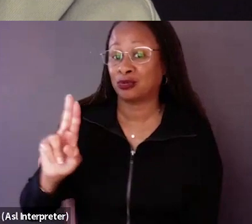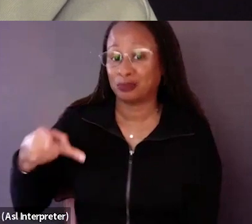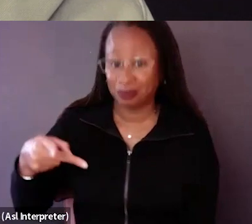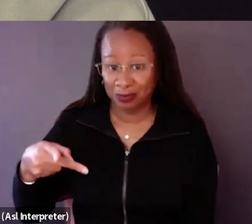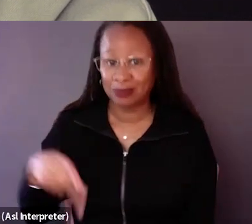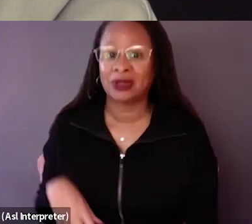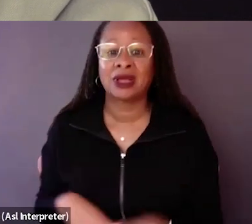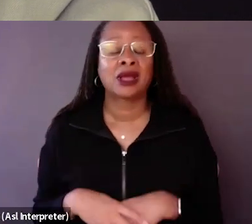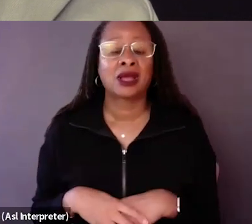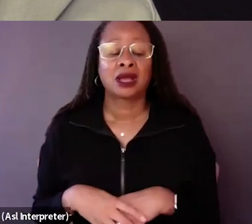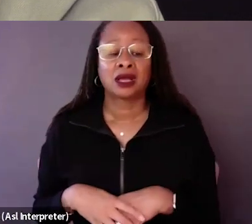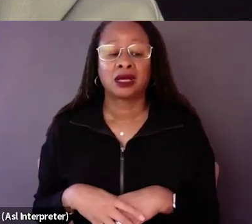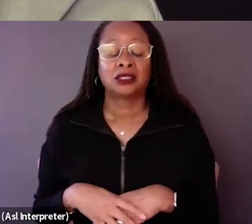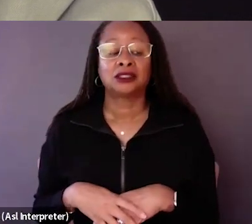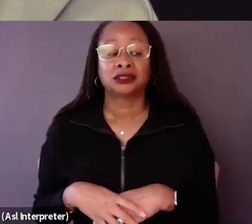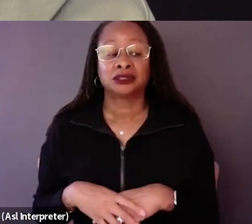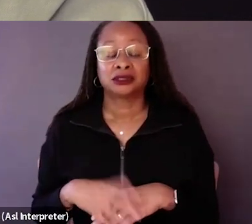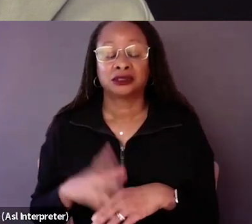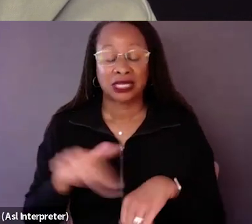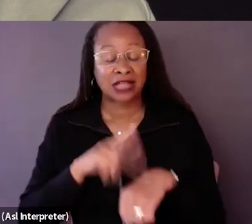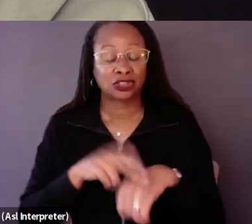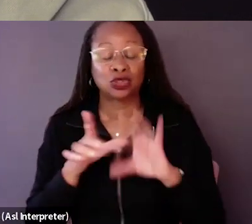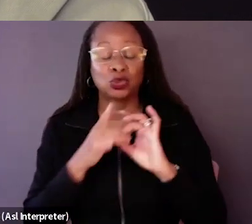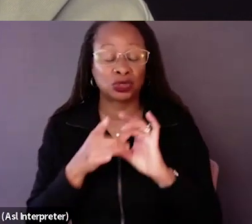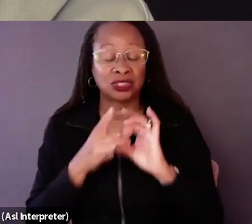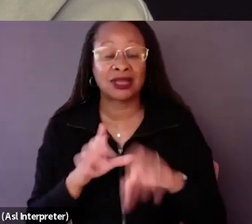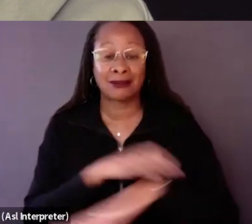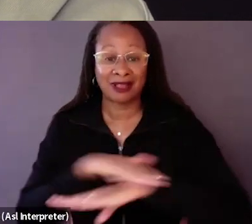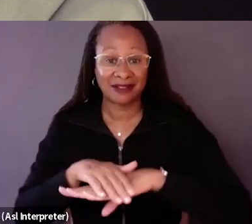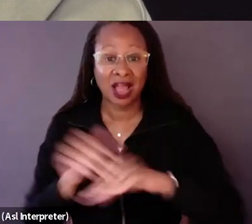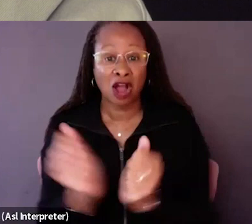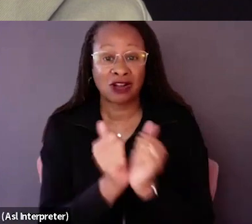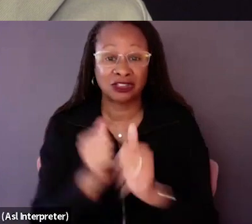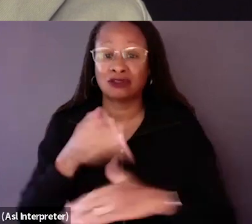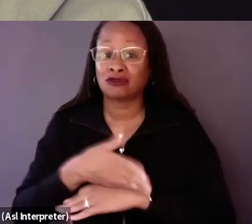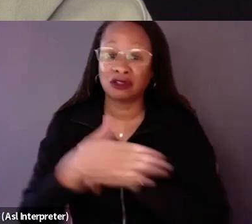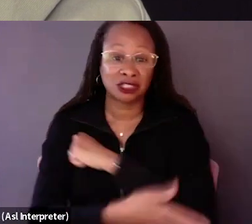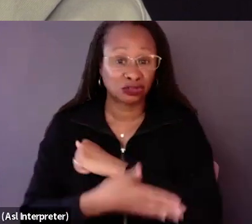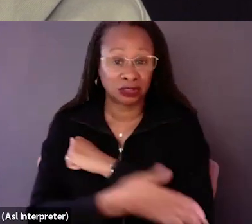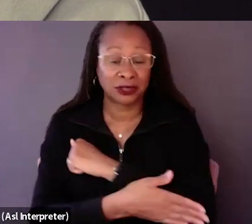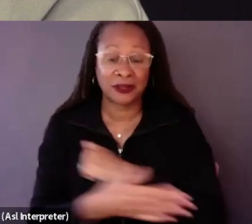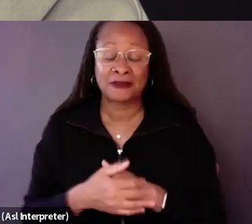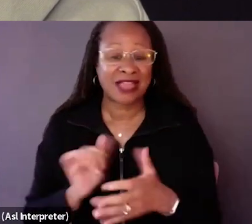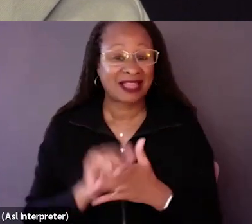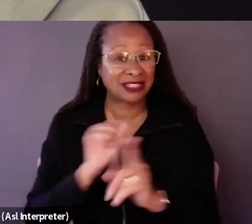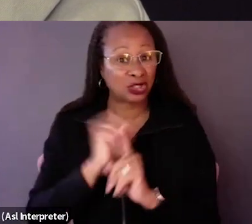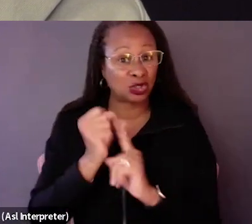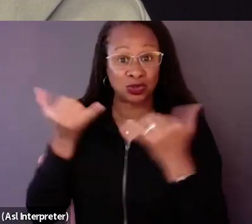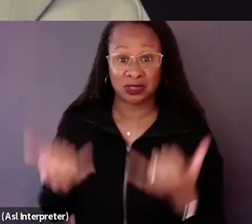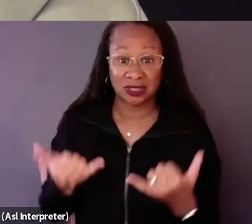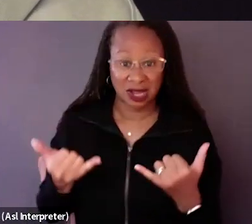Unity Platform and People Power activists arrested all over the country. So that's the situation in